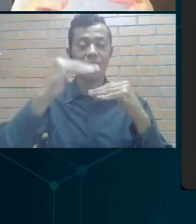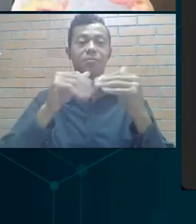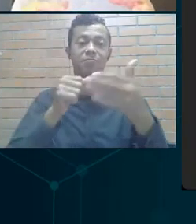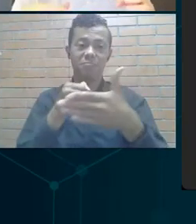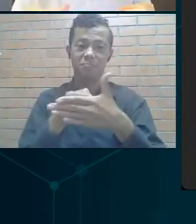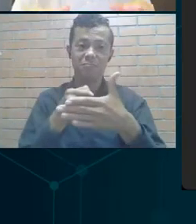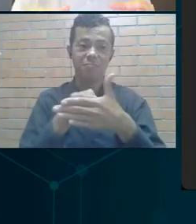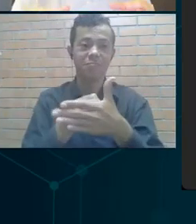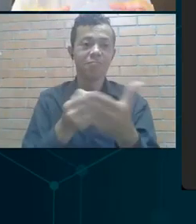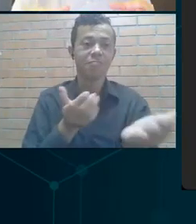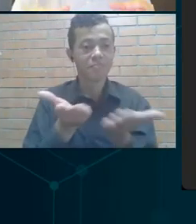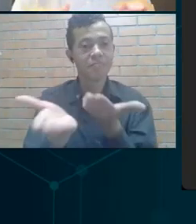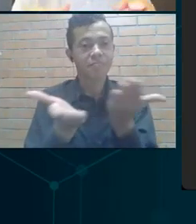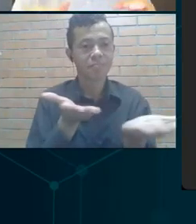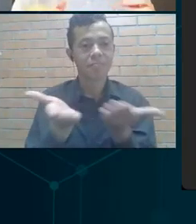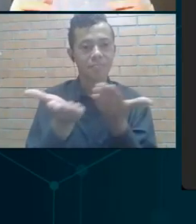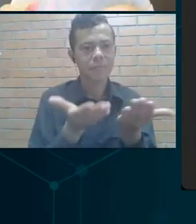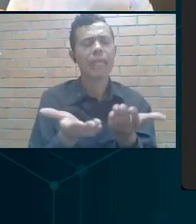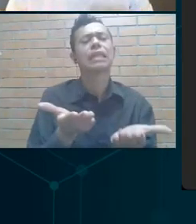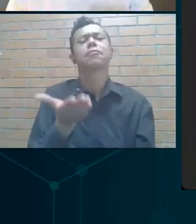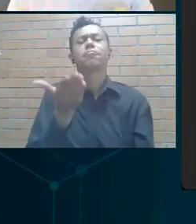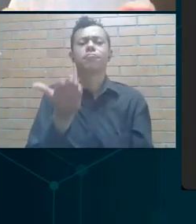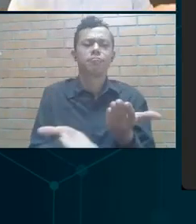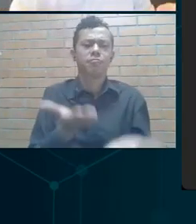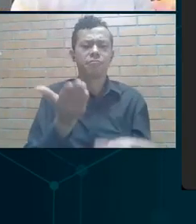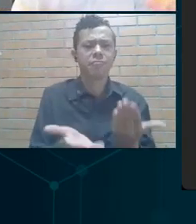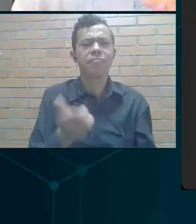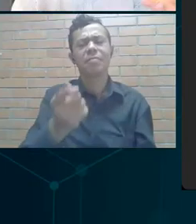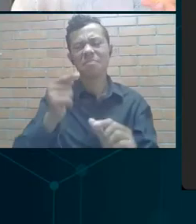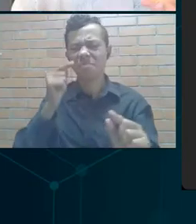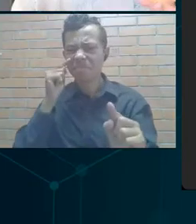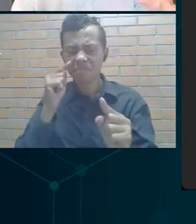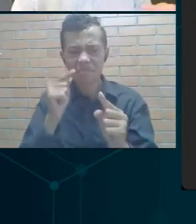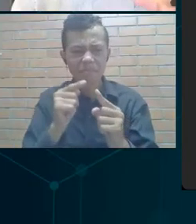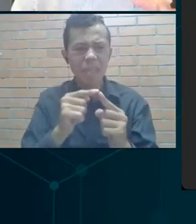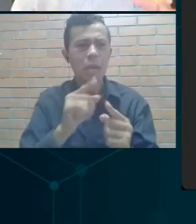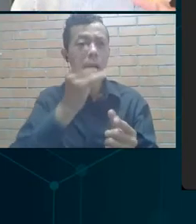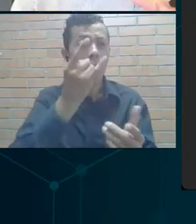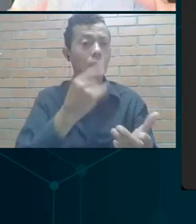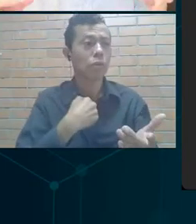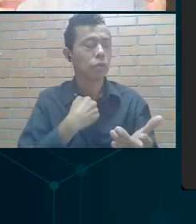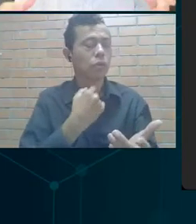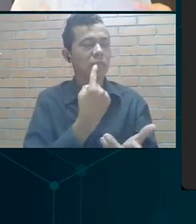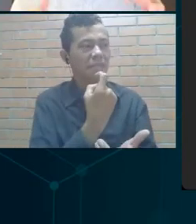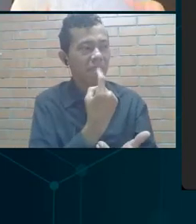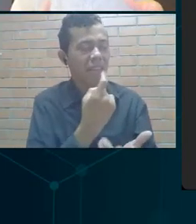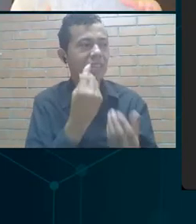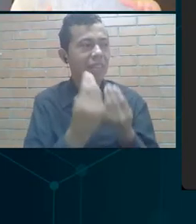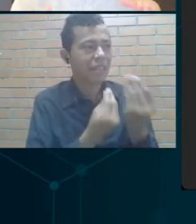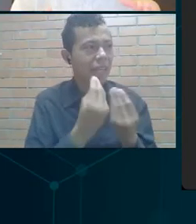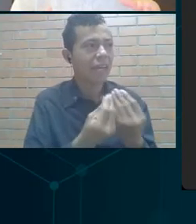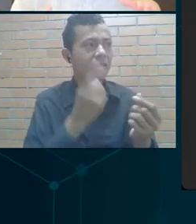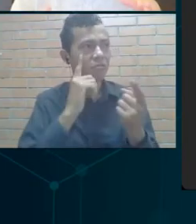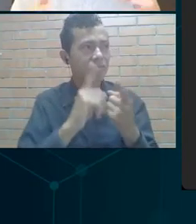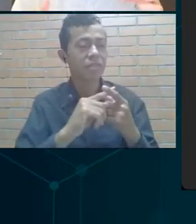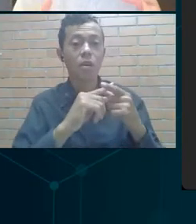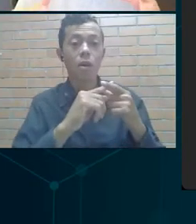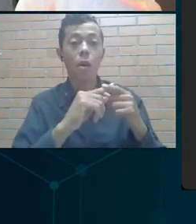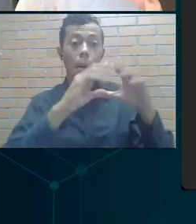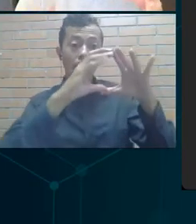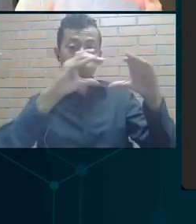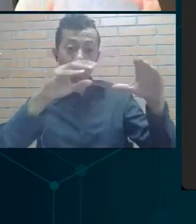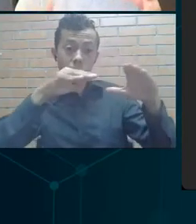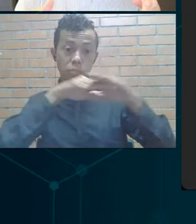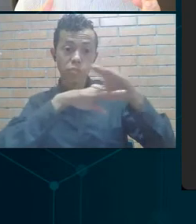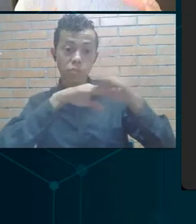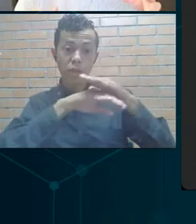depending on what your needs are, you can go cloud light or cloud heavy. But ultimately, there's a tremendous amount of resources. Even if